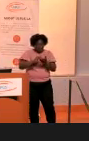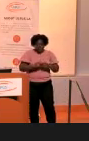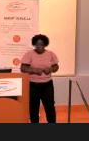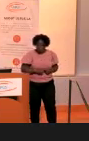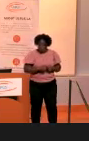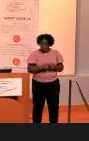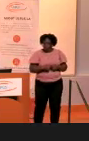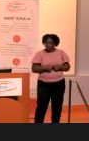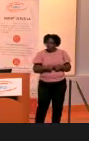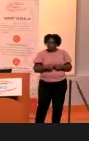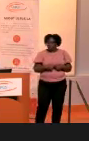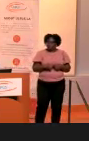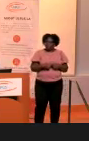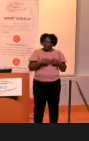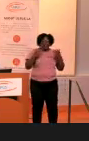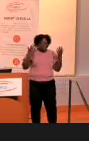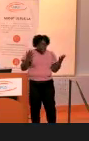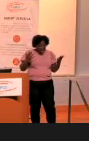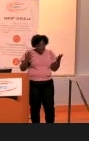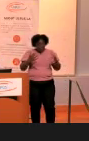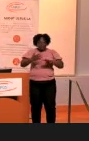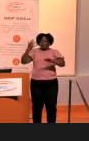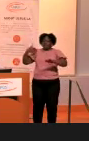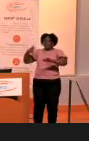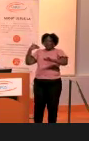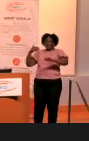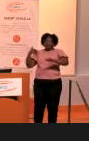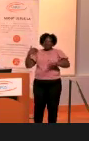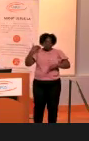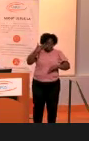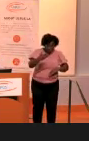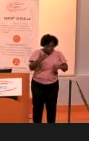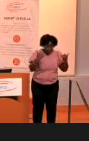Now getting back to what these new guidelines are.